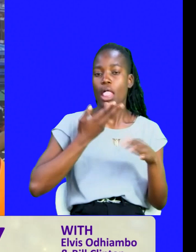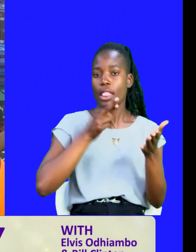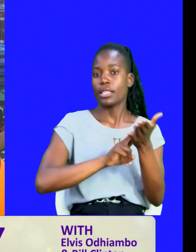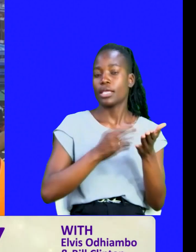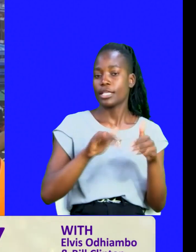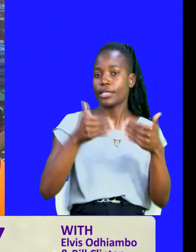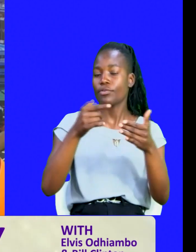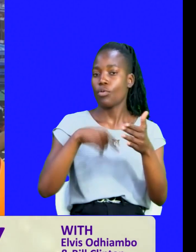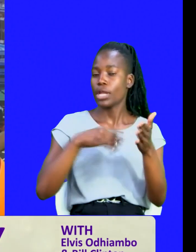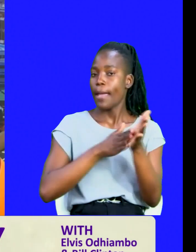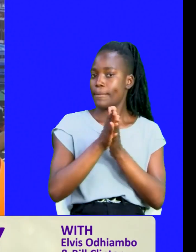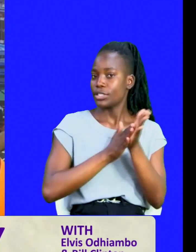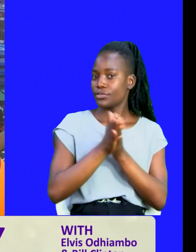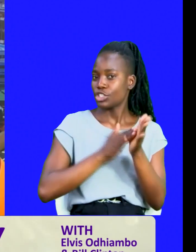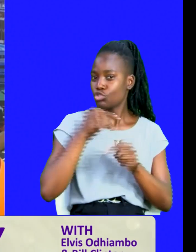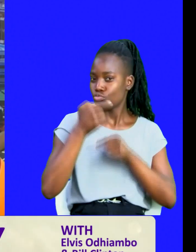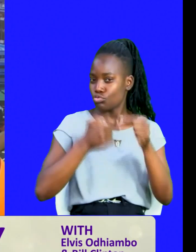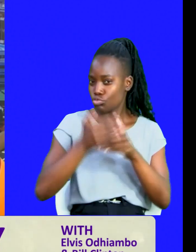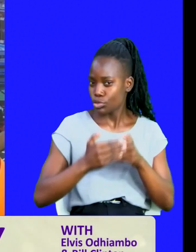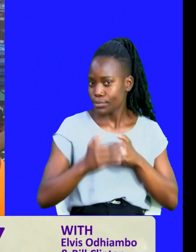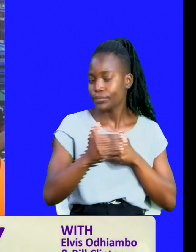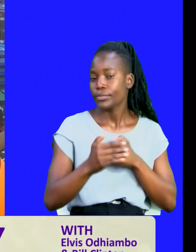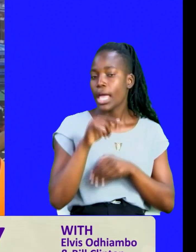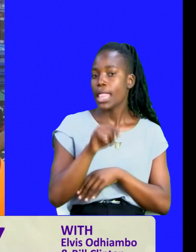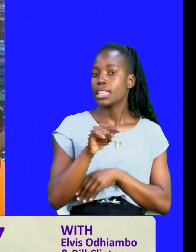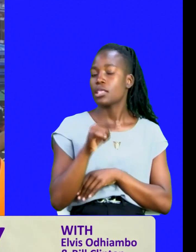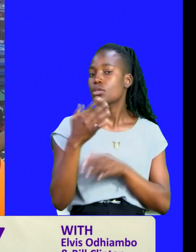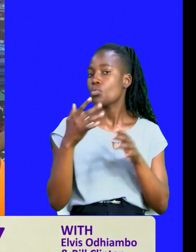gives them motivation to go, to go harder, and this will make